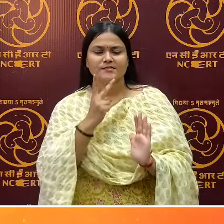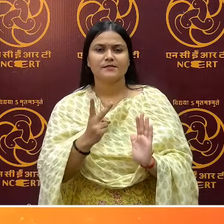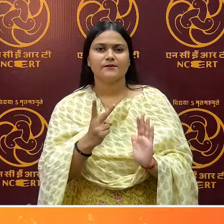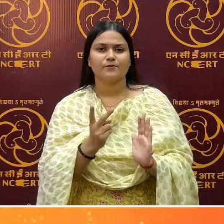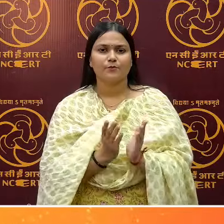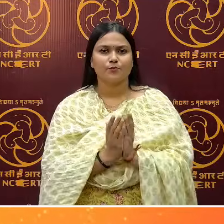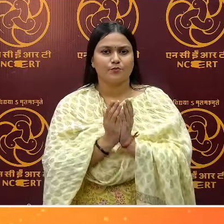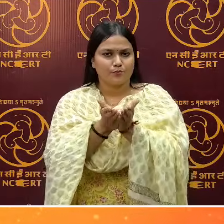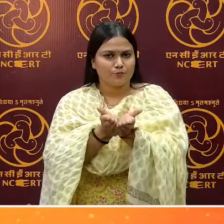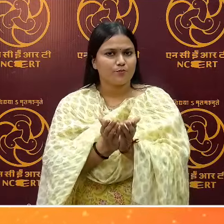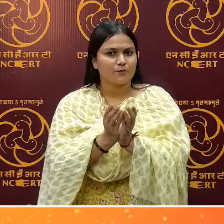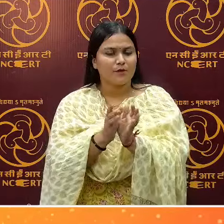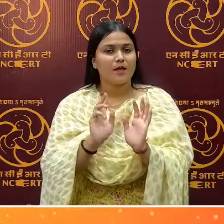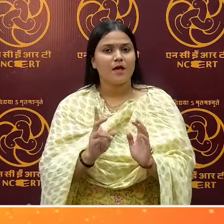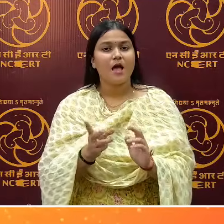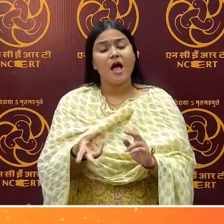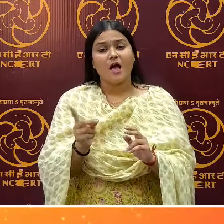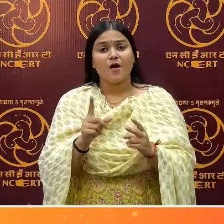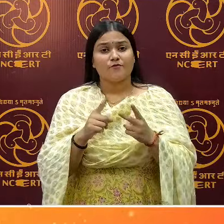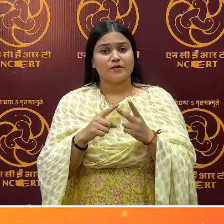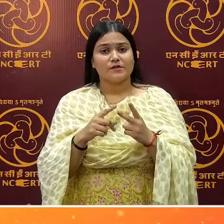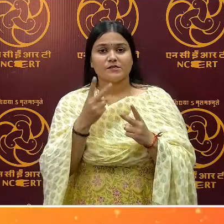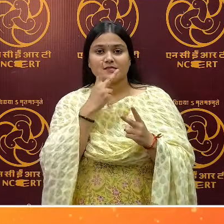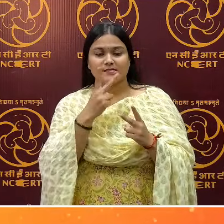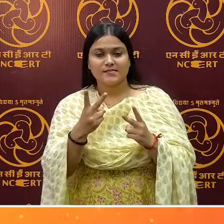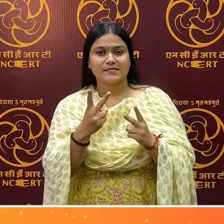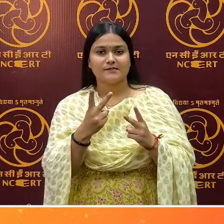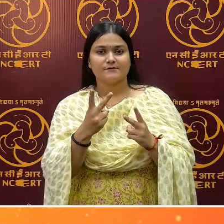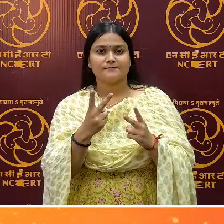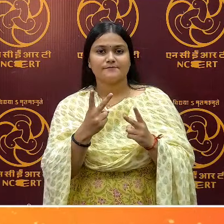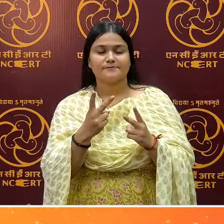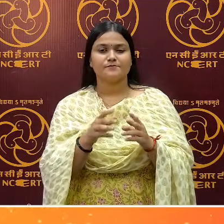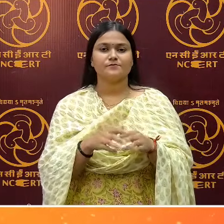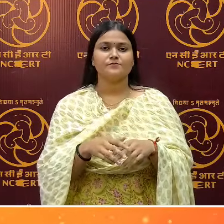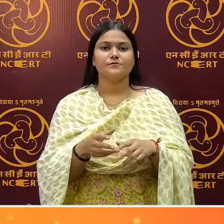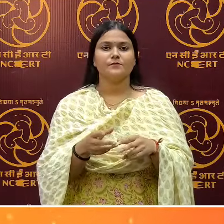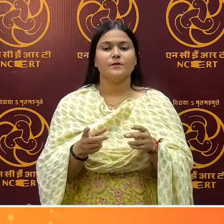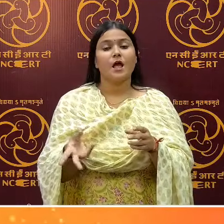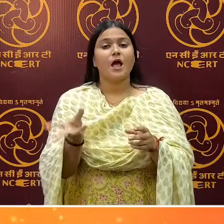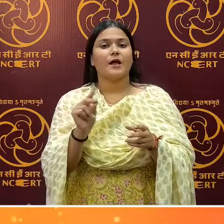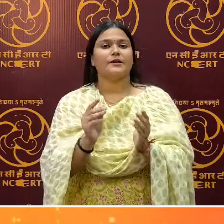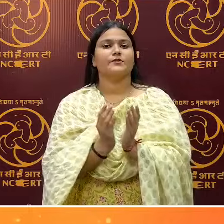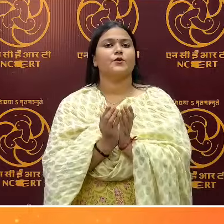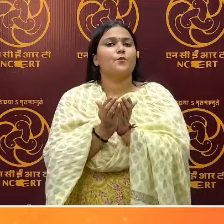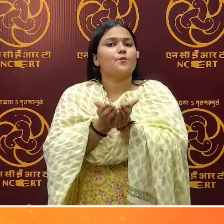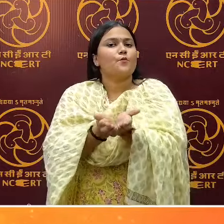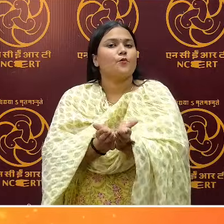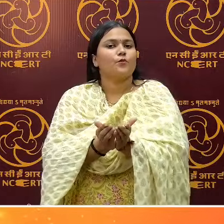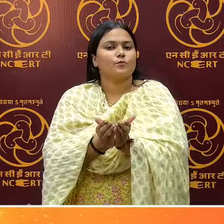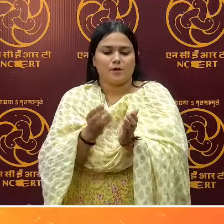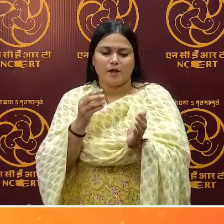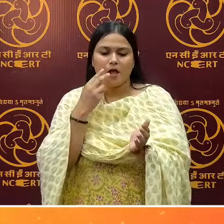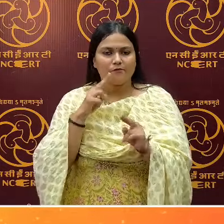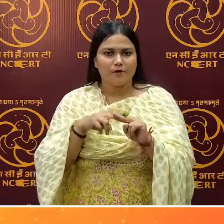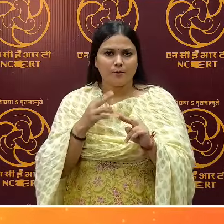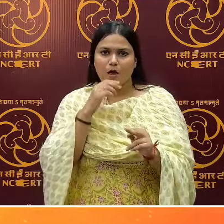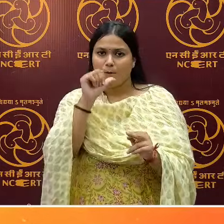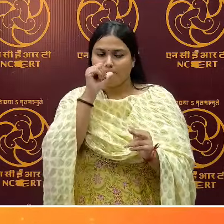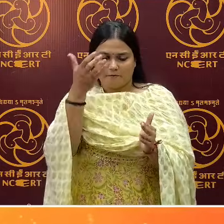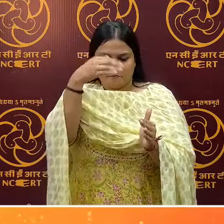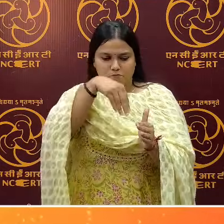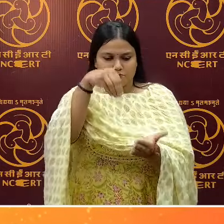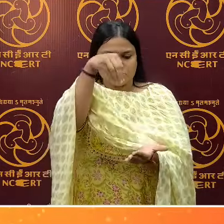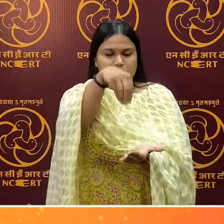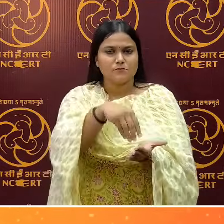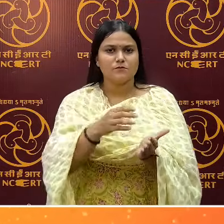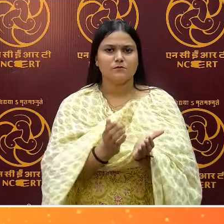floating. So I have one more boat, if you can see. So now I'm going to put this into water. Now what happened? It's